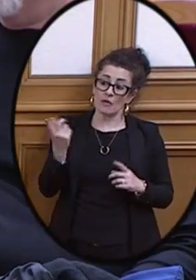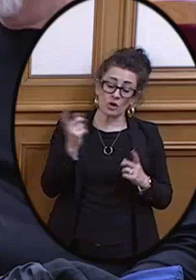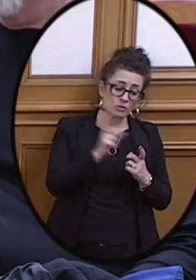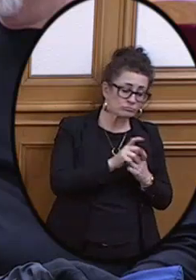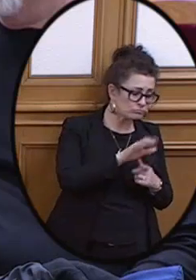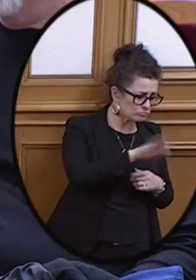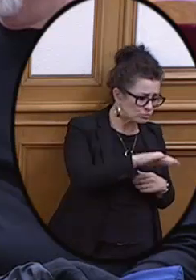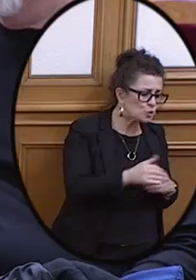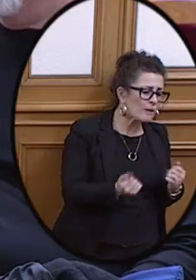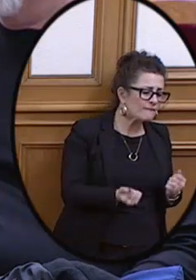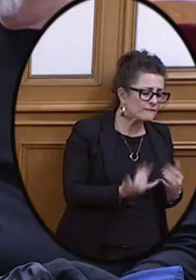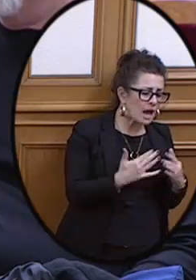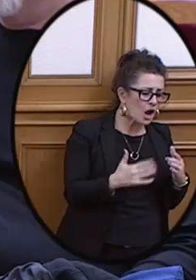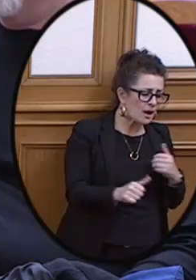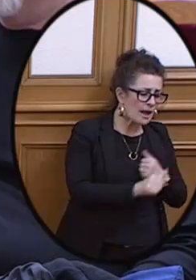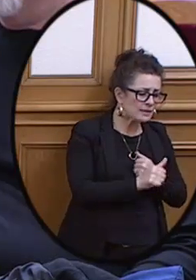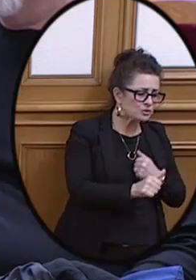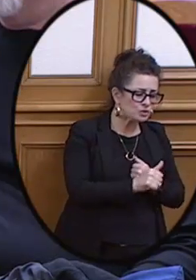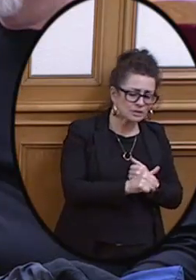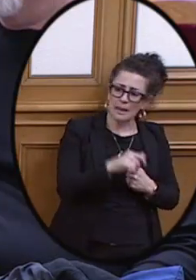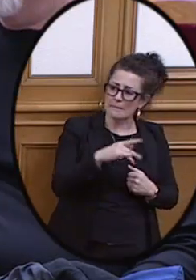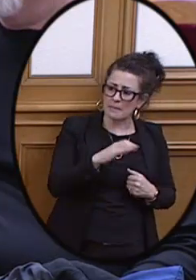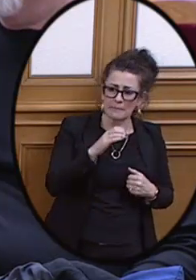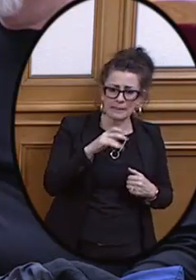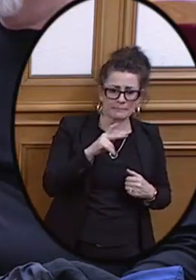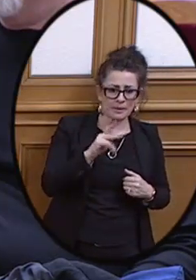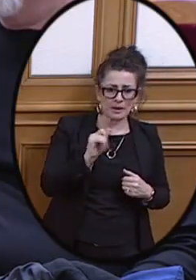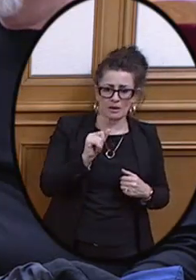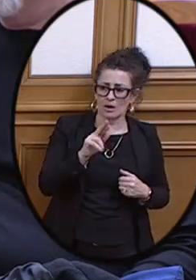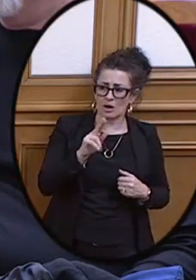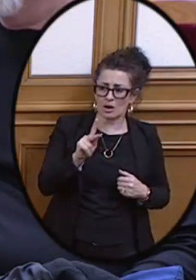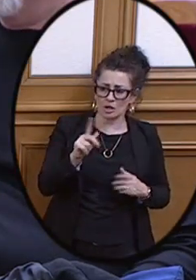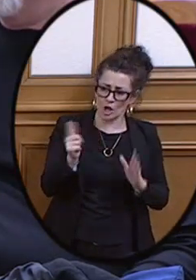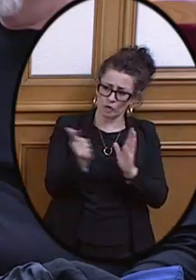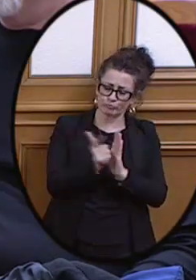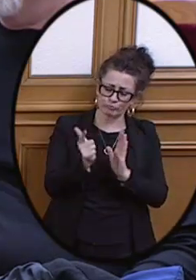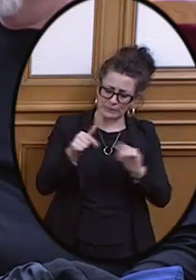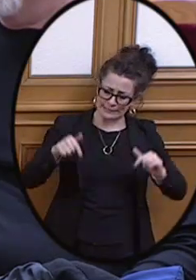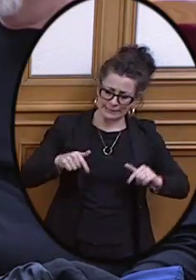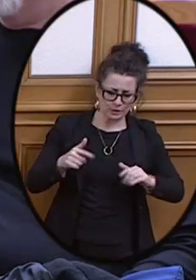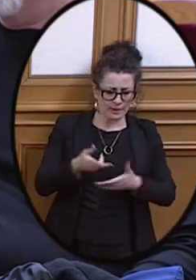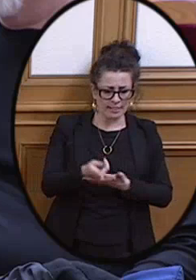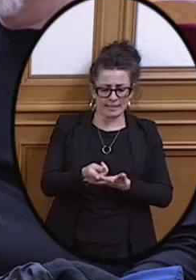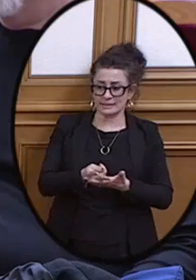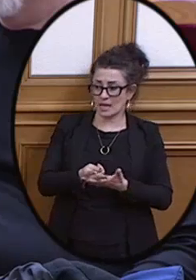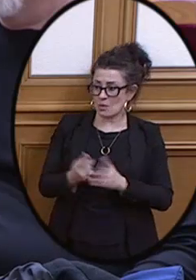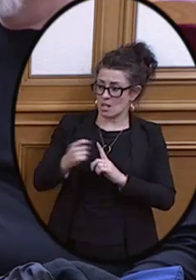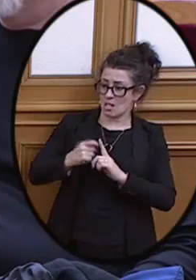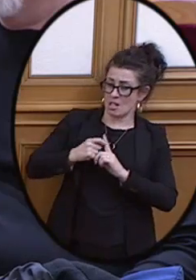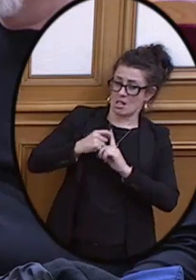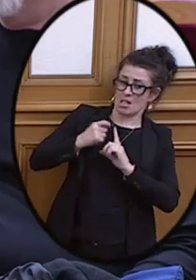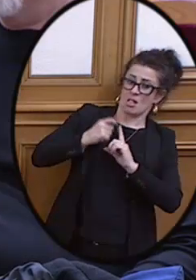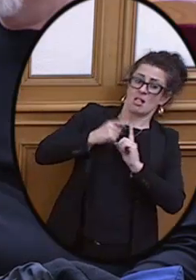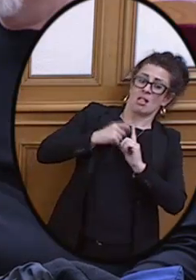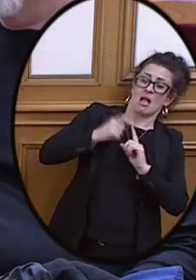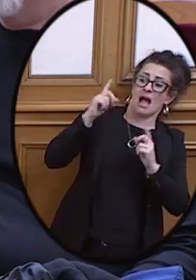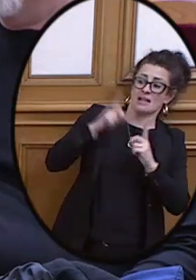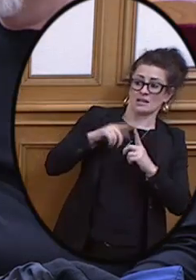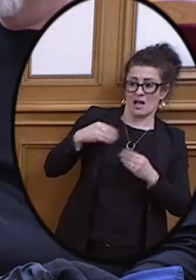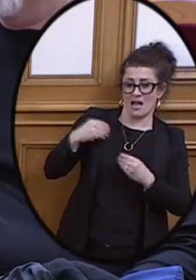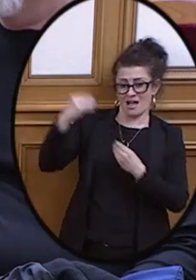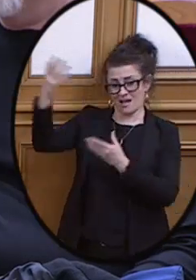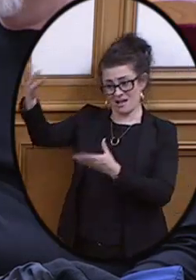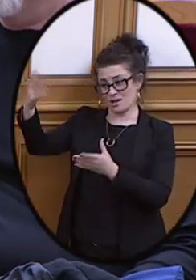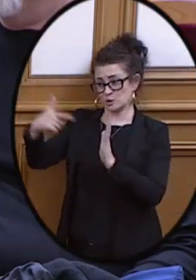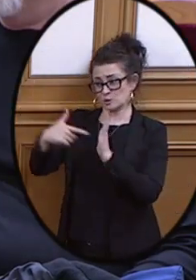I was a fire hazard, said this wasn't a public park, and that I couldn't lay down. He would not stop harassing me until I produced a letter from my doctor documenting